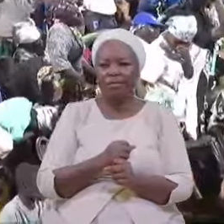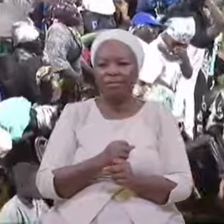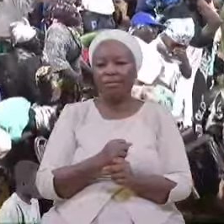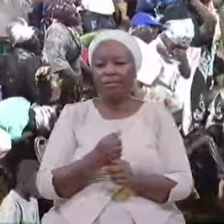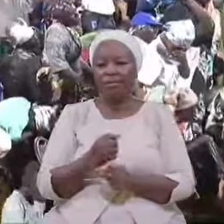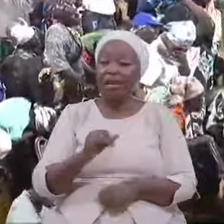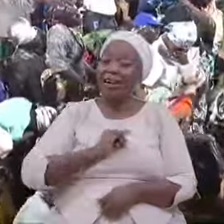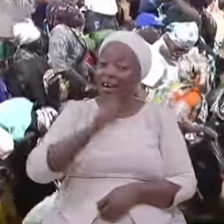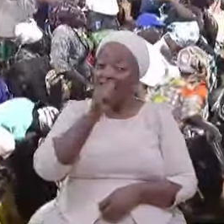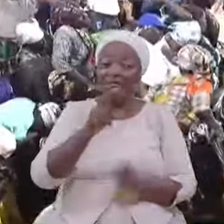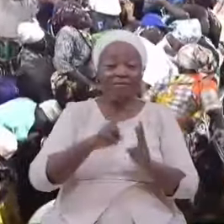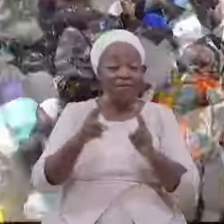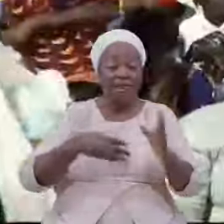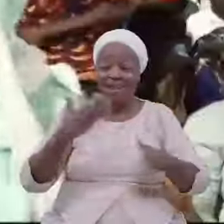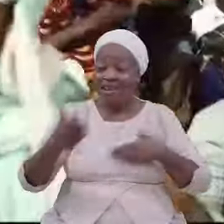I'm so happy.